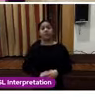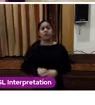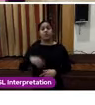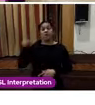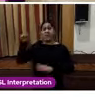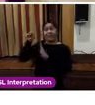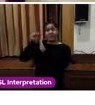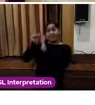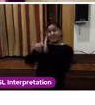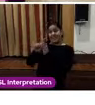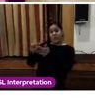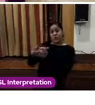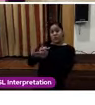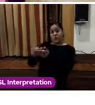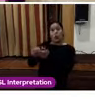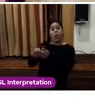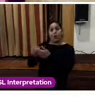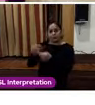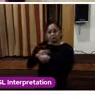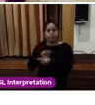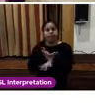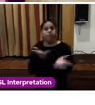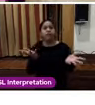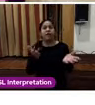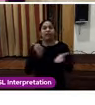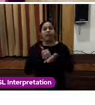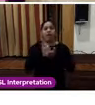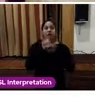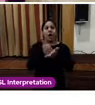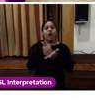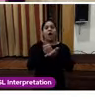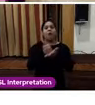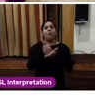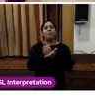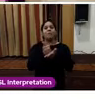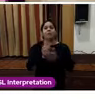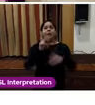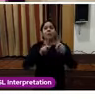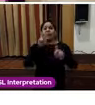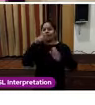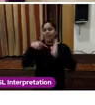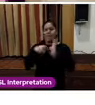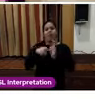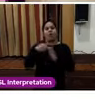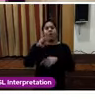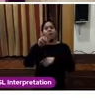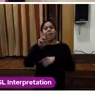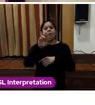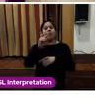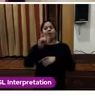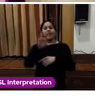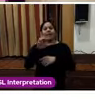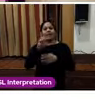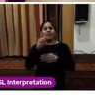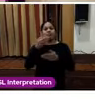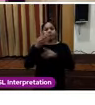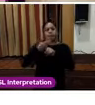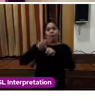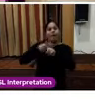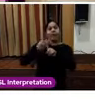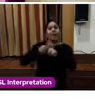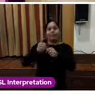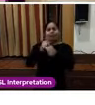handing it out, and it helps provide mortgage assistance if you're behind on your payments. So